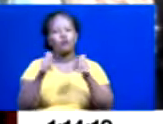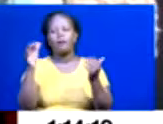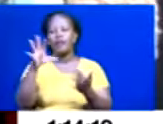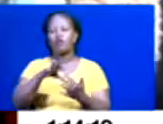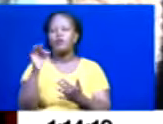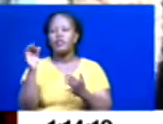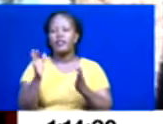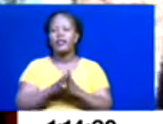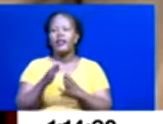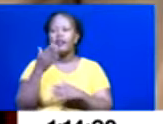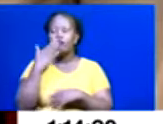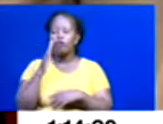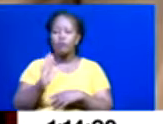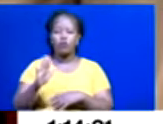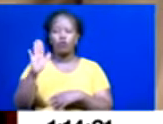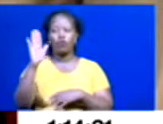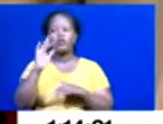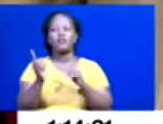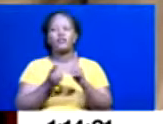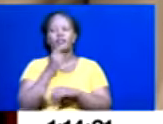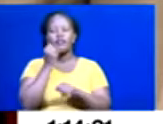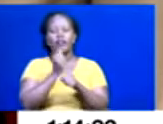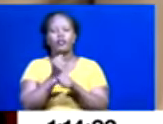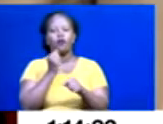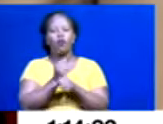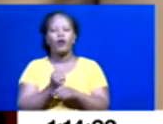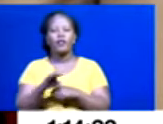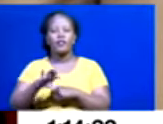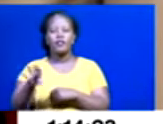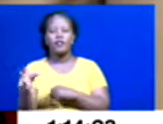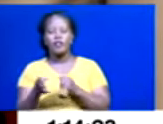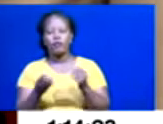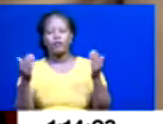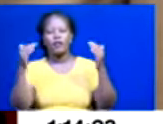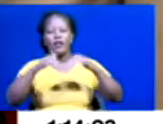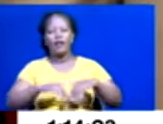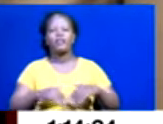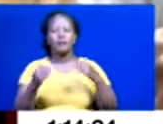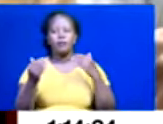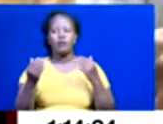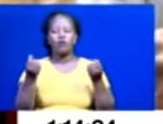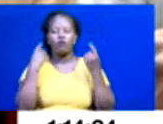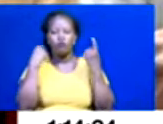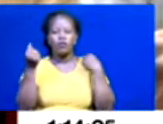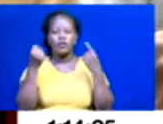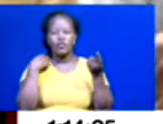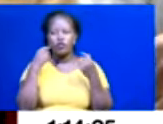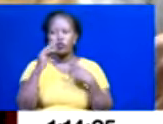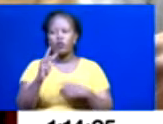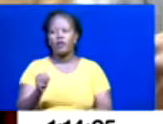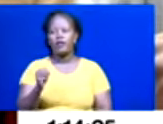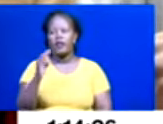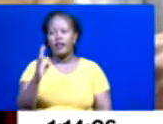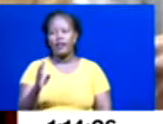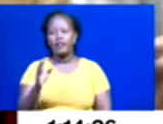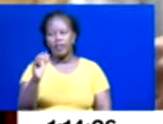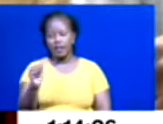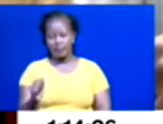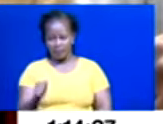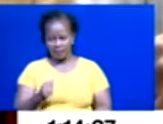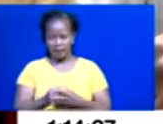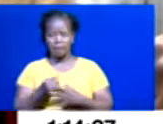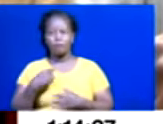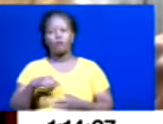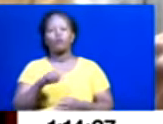sworn in to start serving at the County Assembly of Kericho as an MCA. Appeal